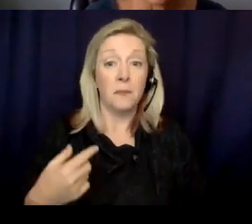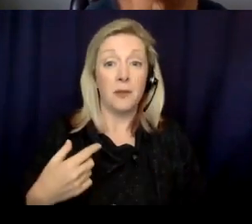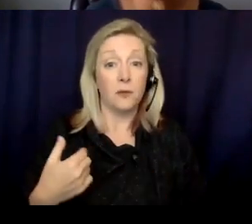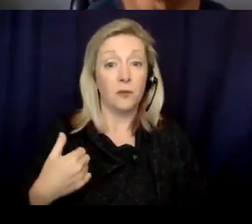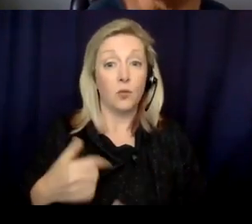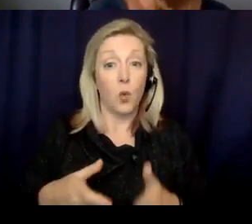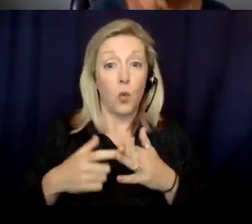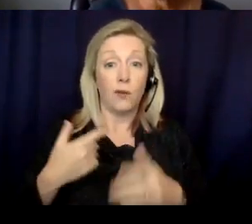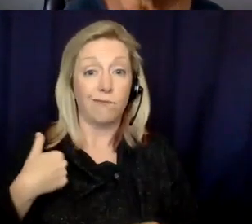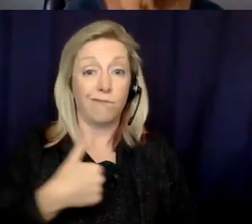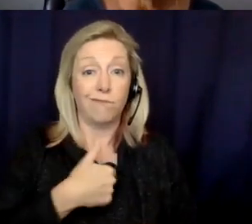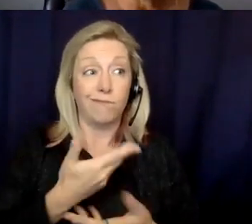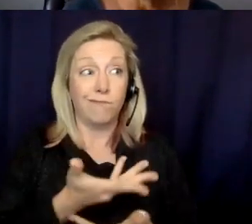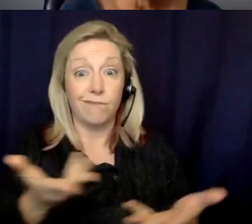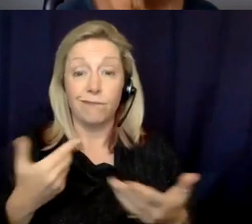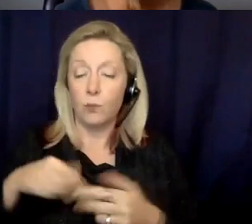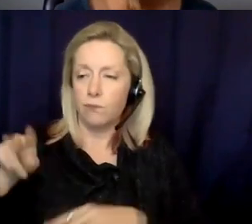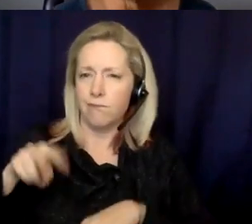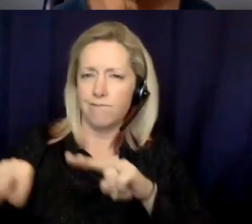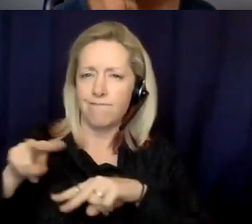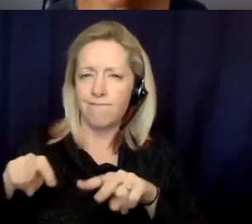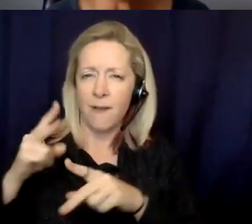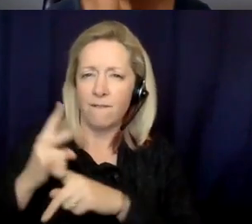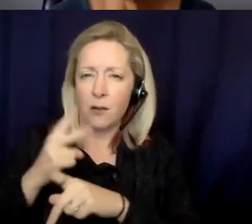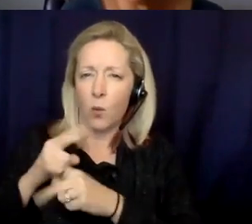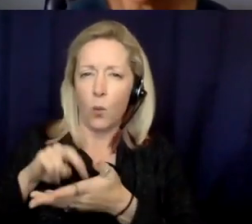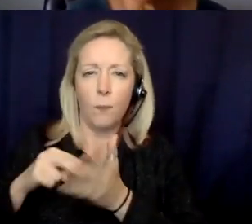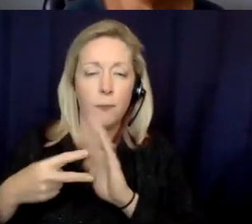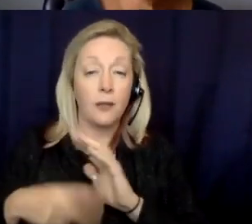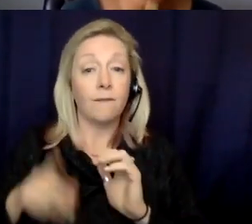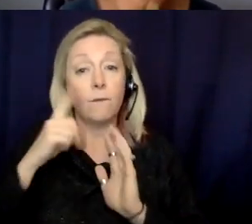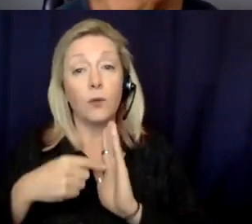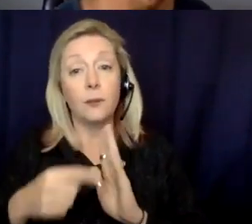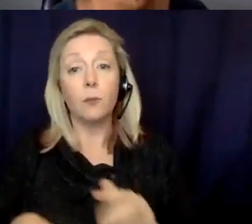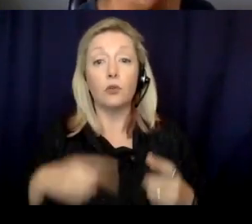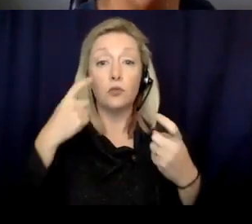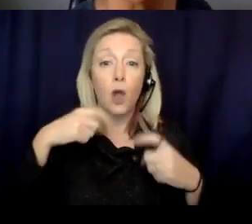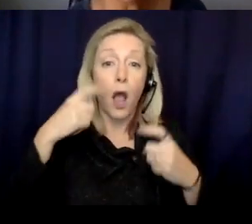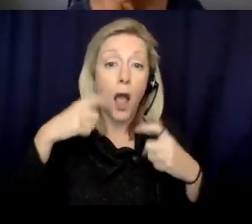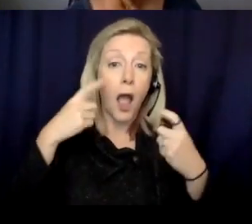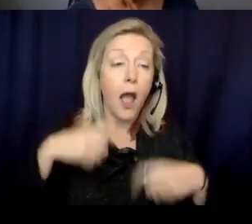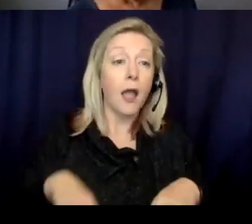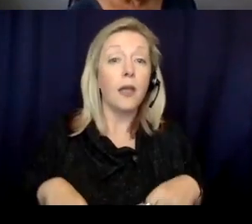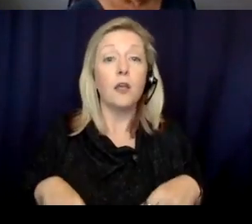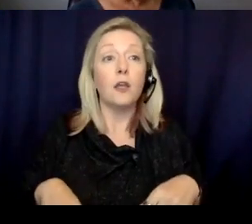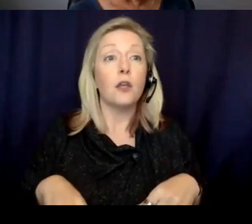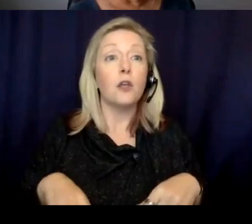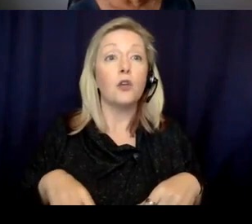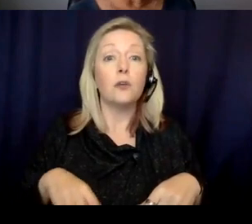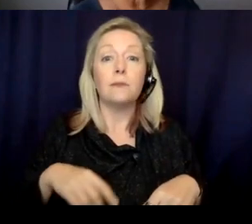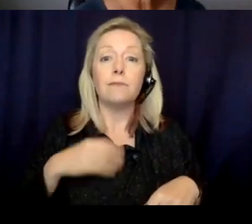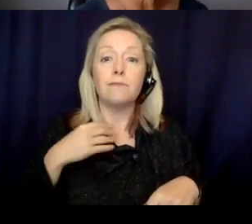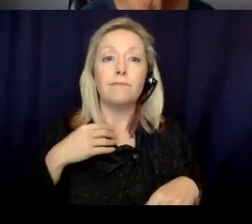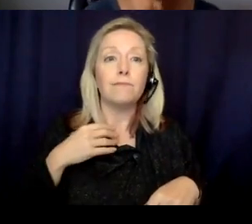interpretation of them. So they may be crying or gurgling or cooing or making some kind